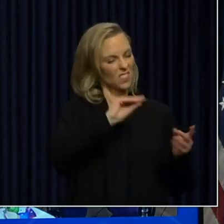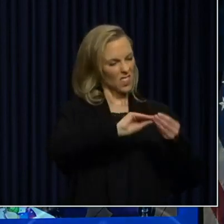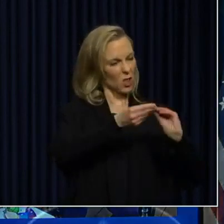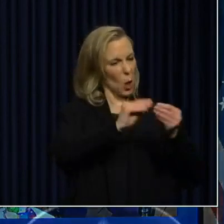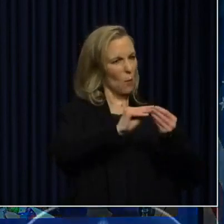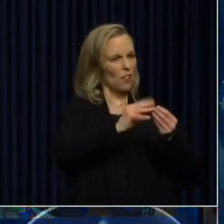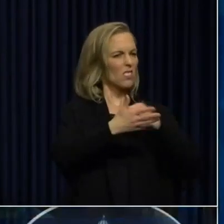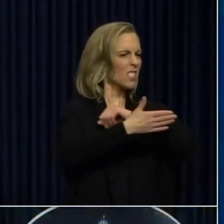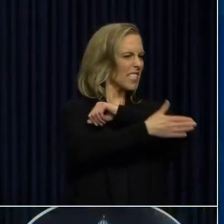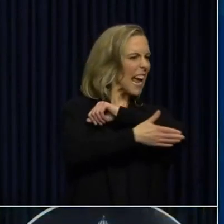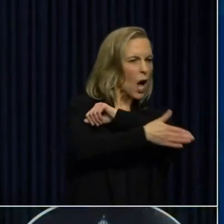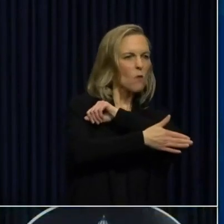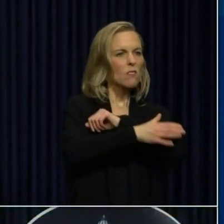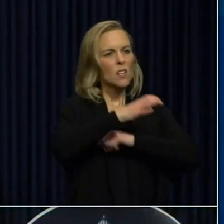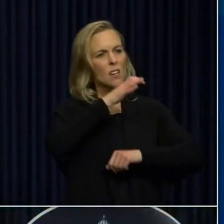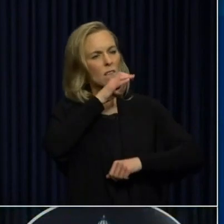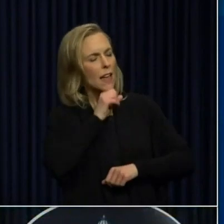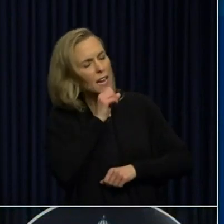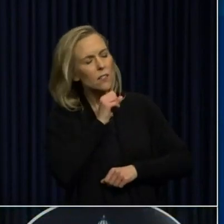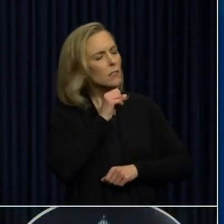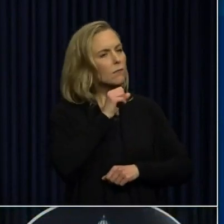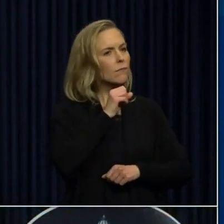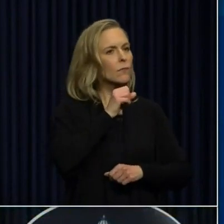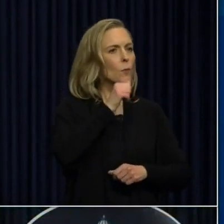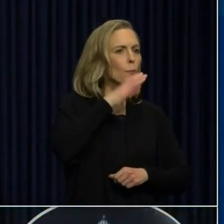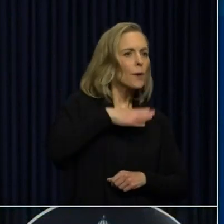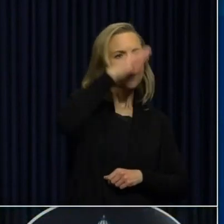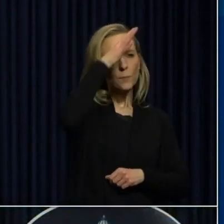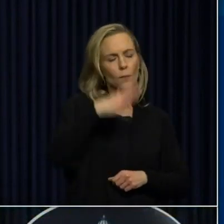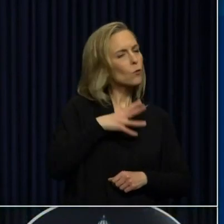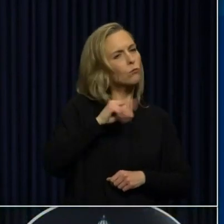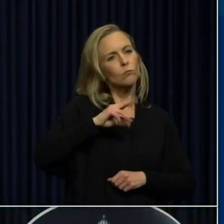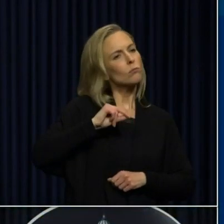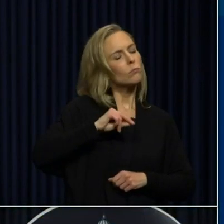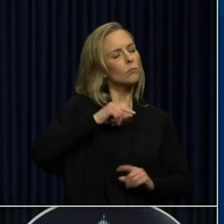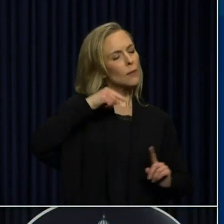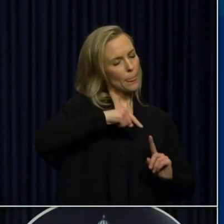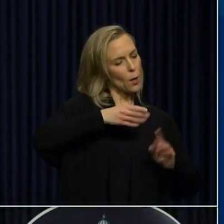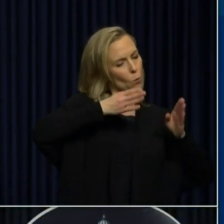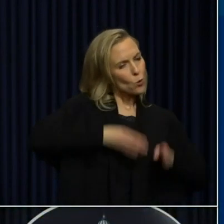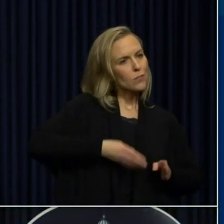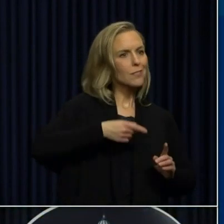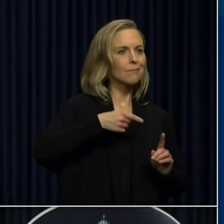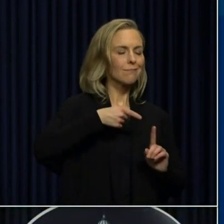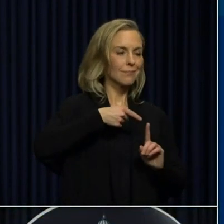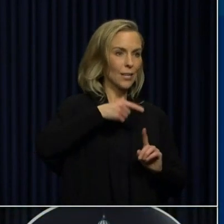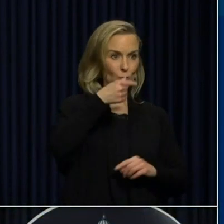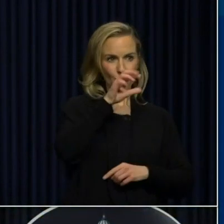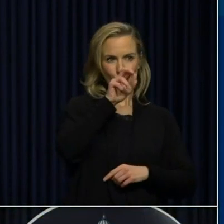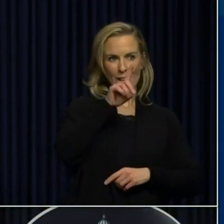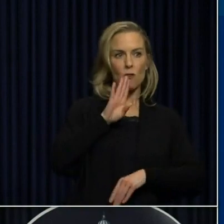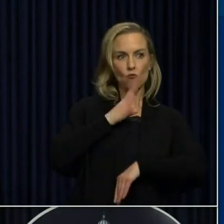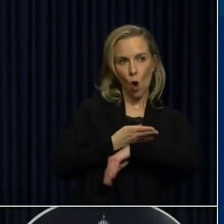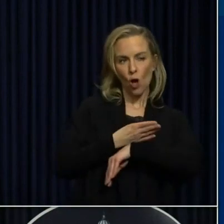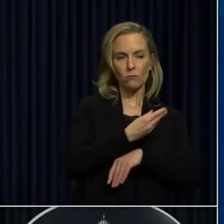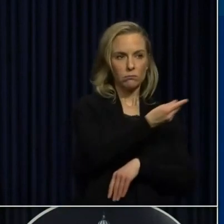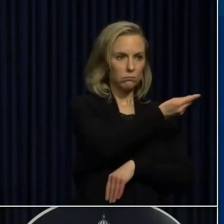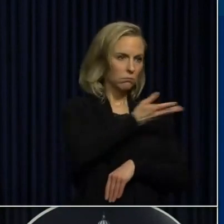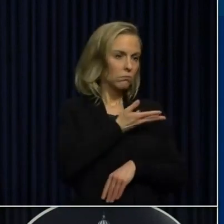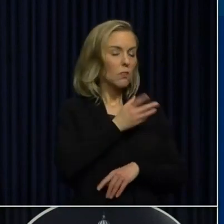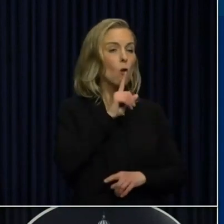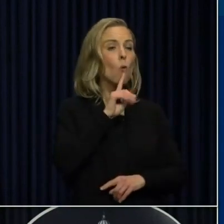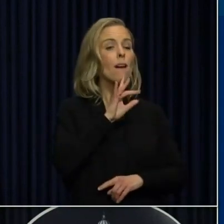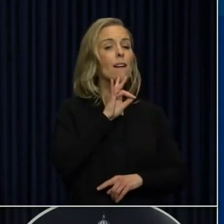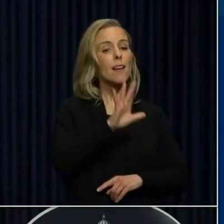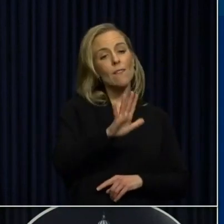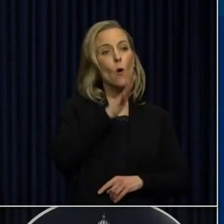a county, an age, and a gender. And this was her granddaughter. She said she is not just an